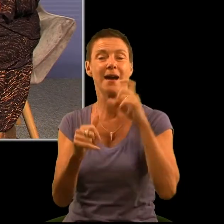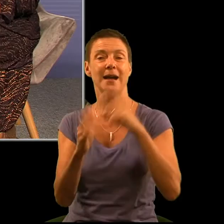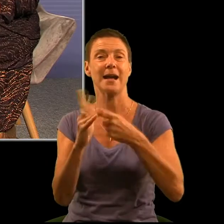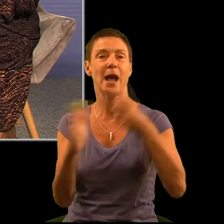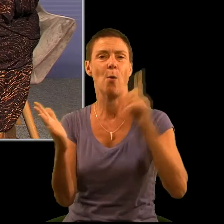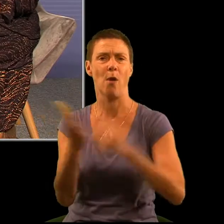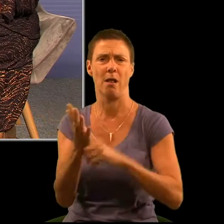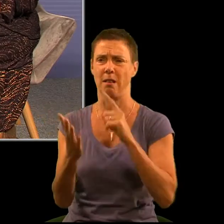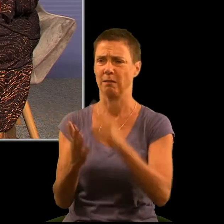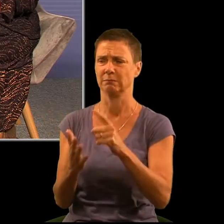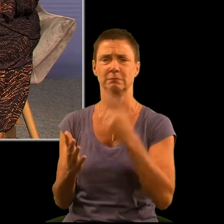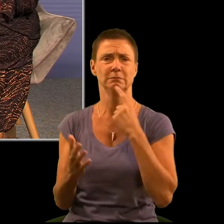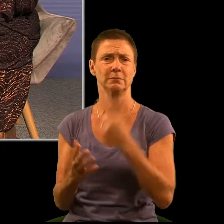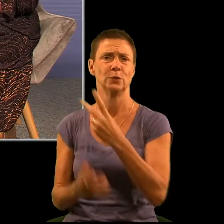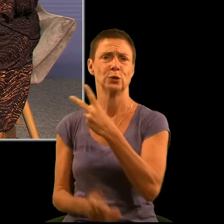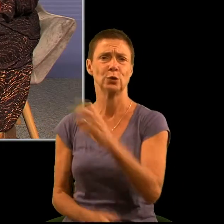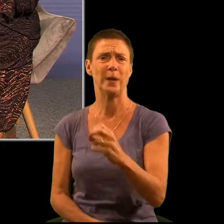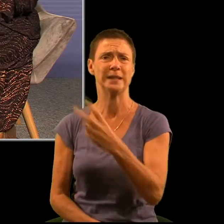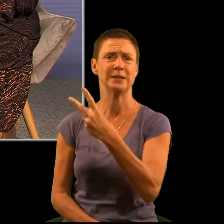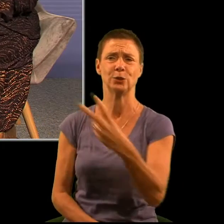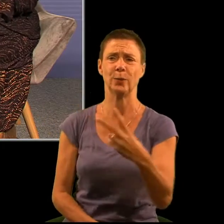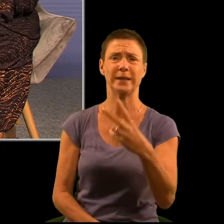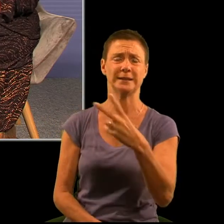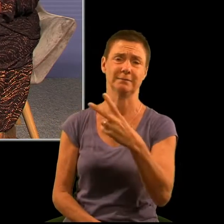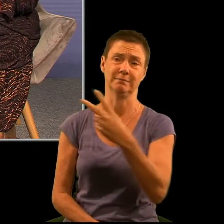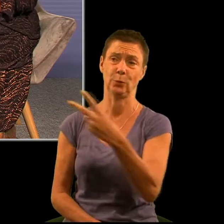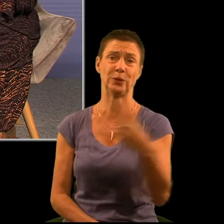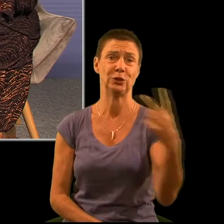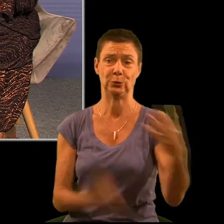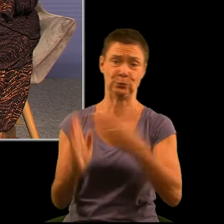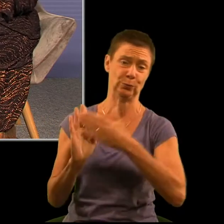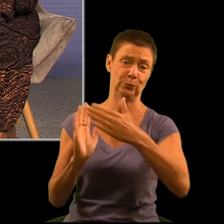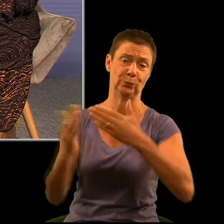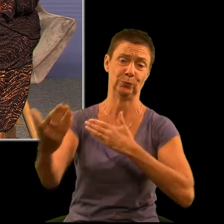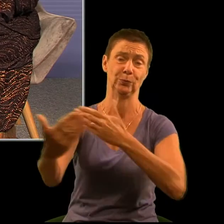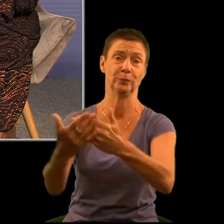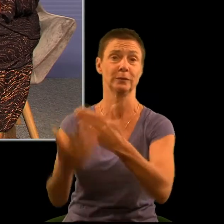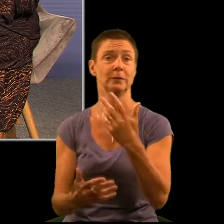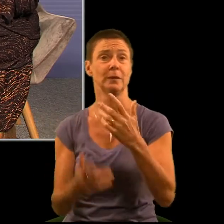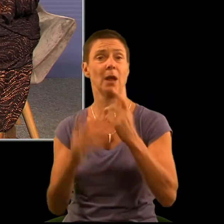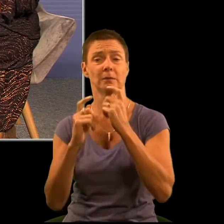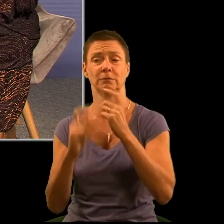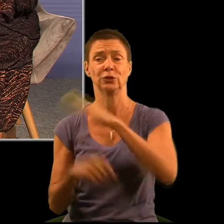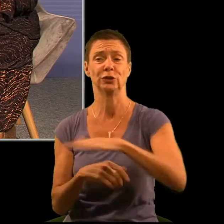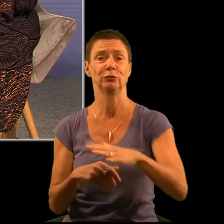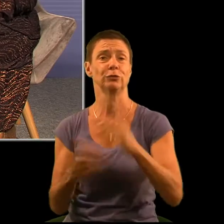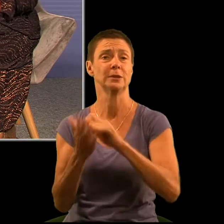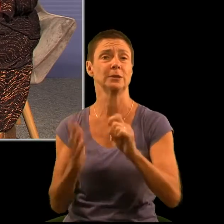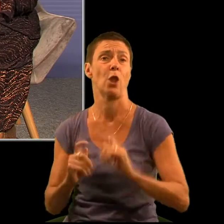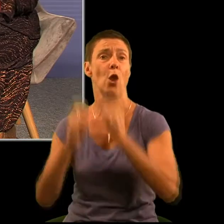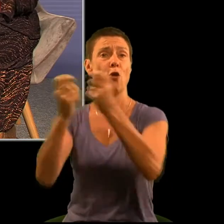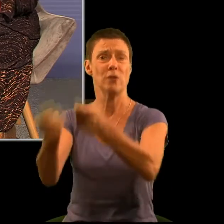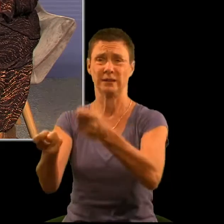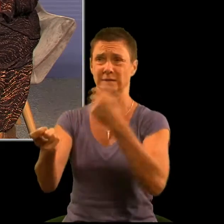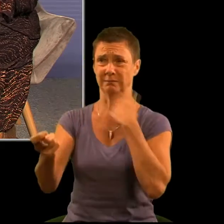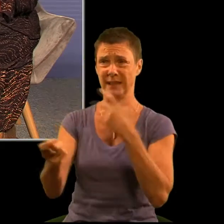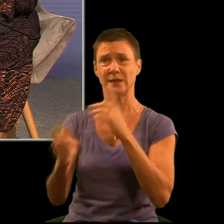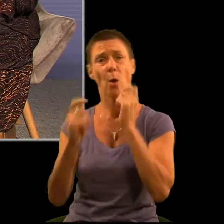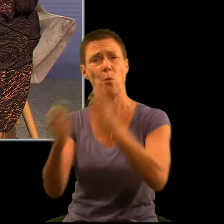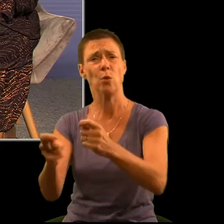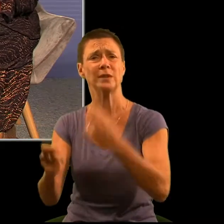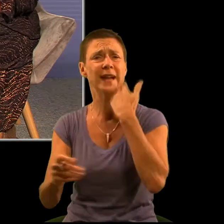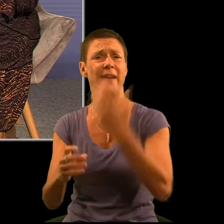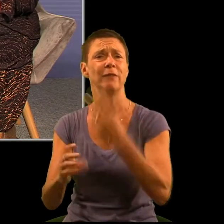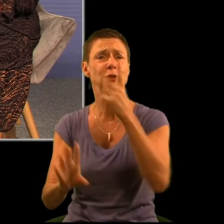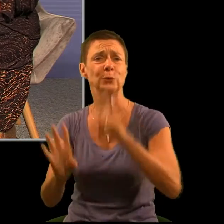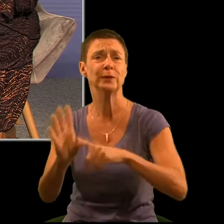Laureate 2019 to 2022. The role of Children's Laureate is awarded once every 2 years to a very special